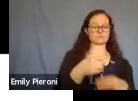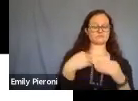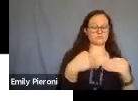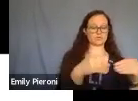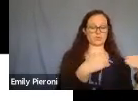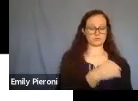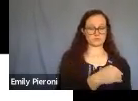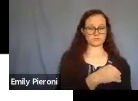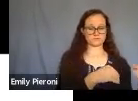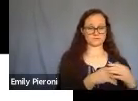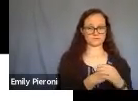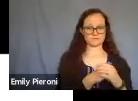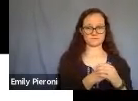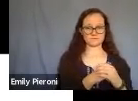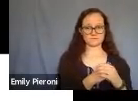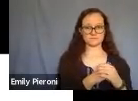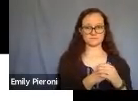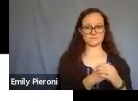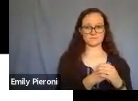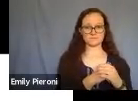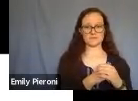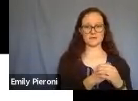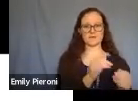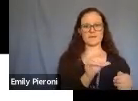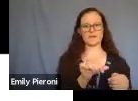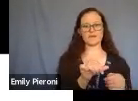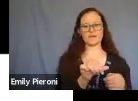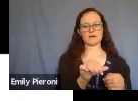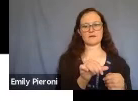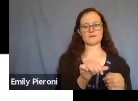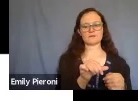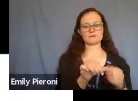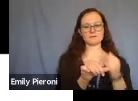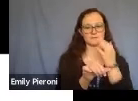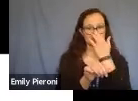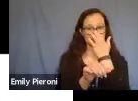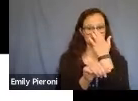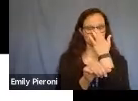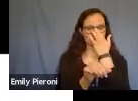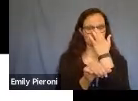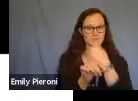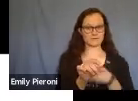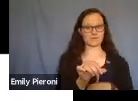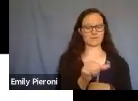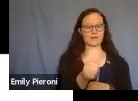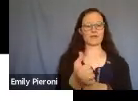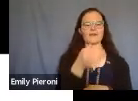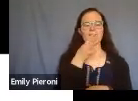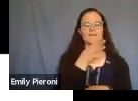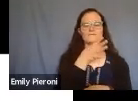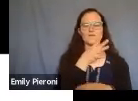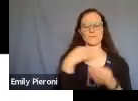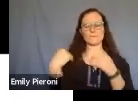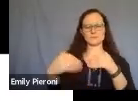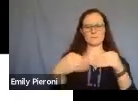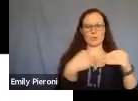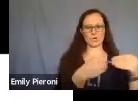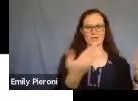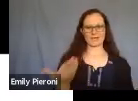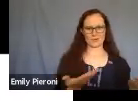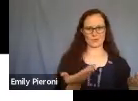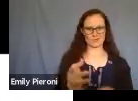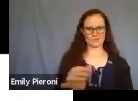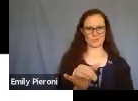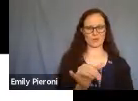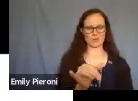And the other products are the conventional products we sell to our farmers market here in our